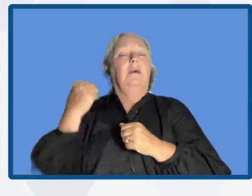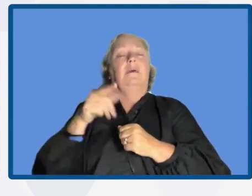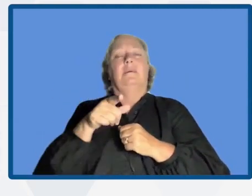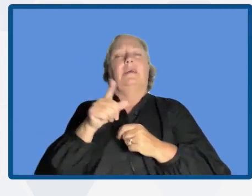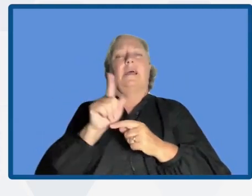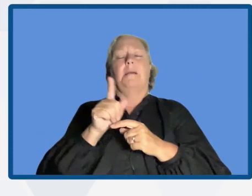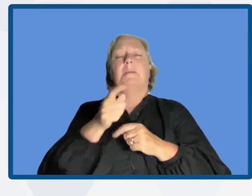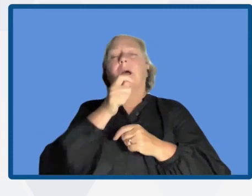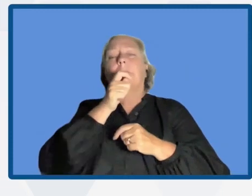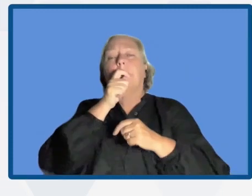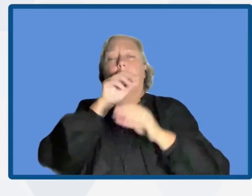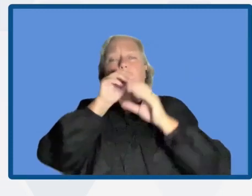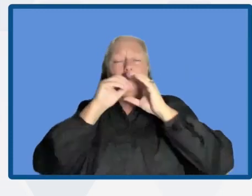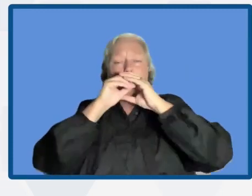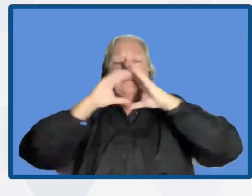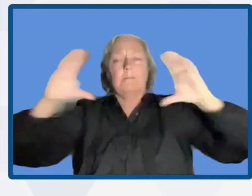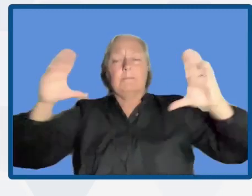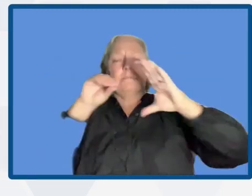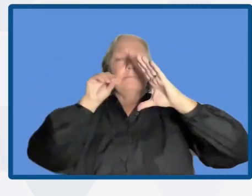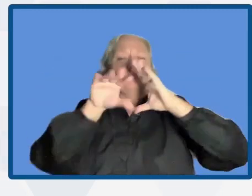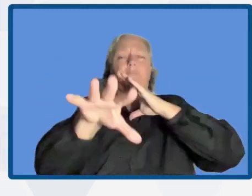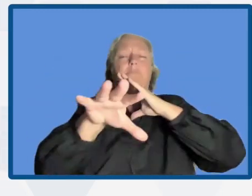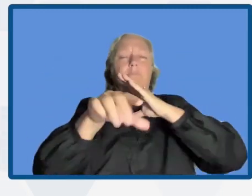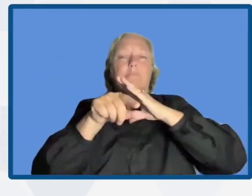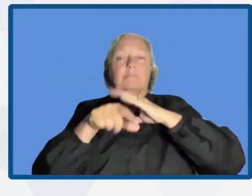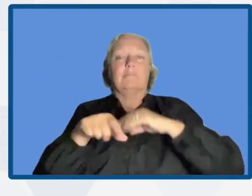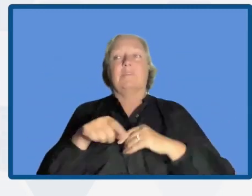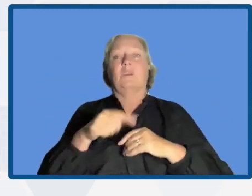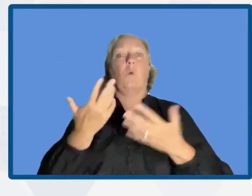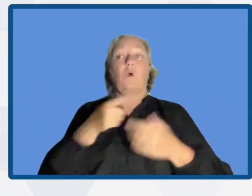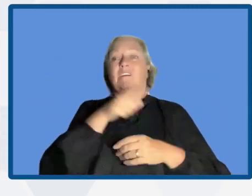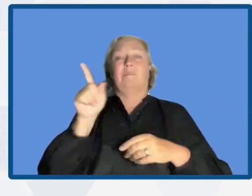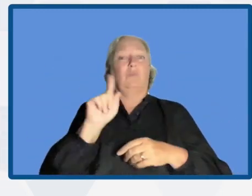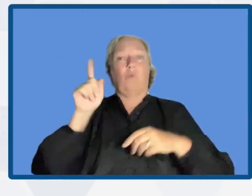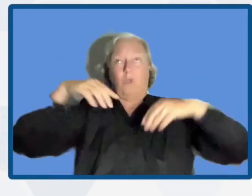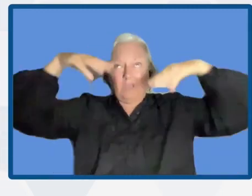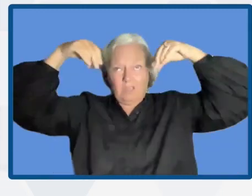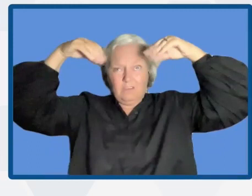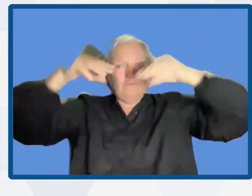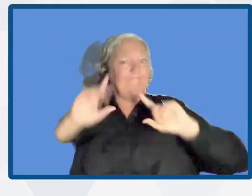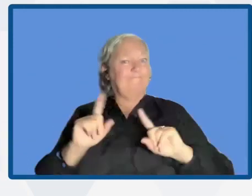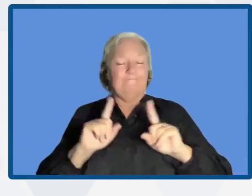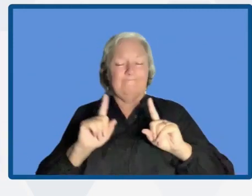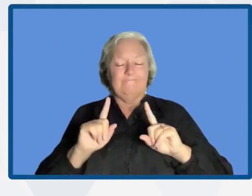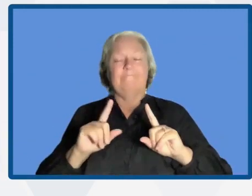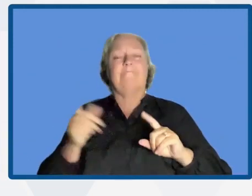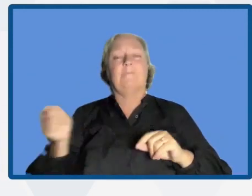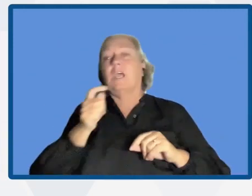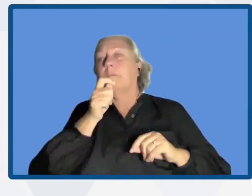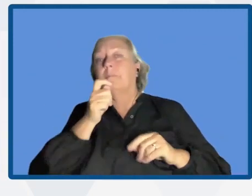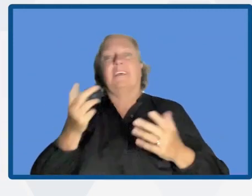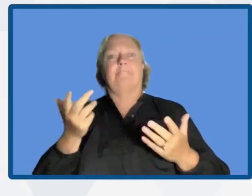happens with communities that have no electricity and the loudspeaker system is not